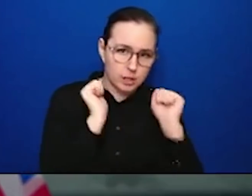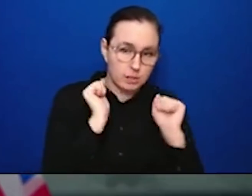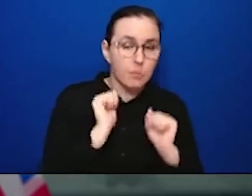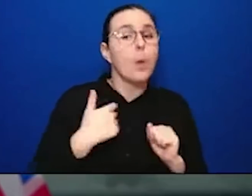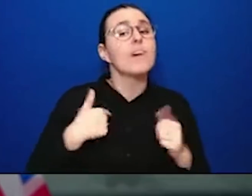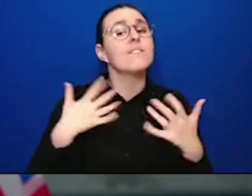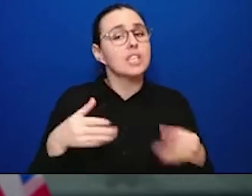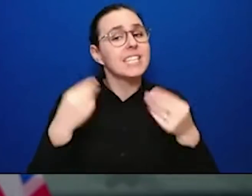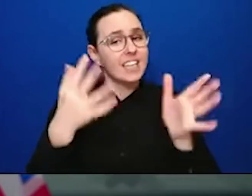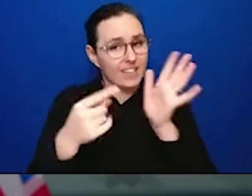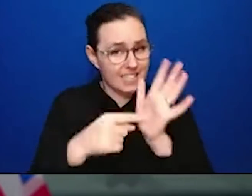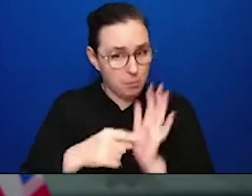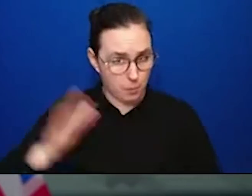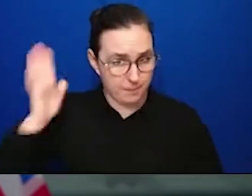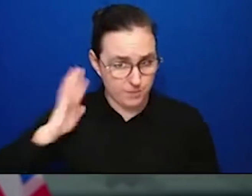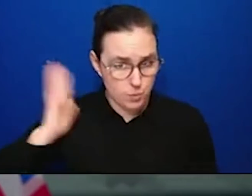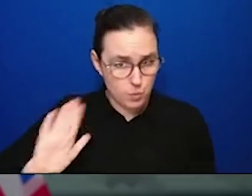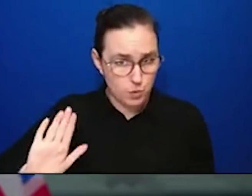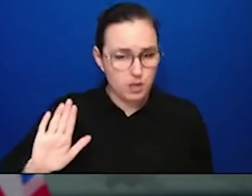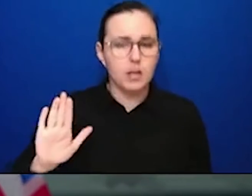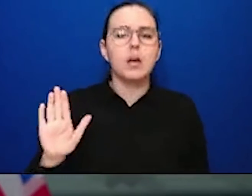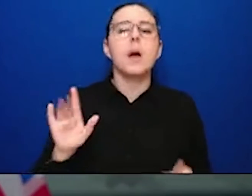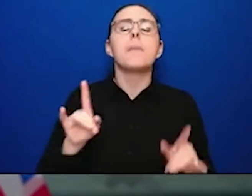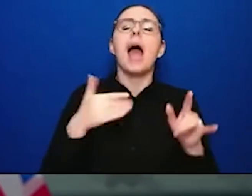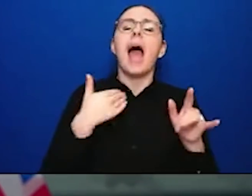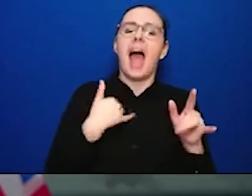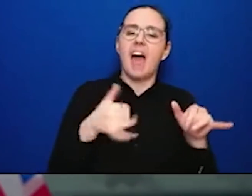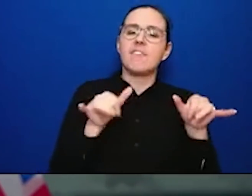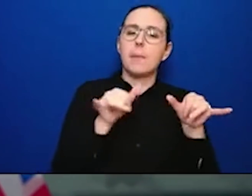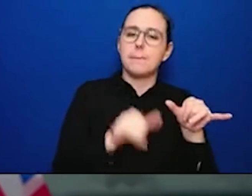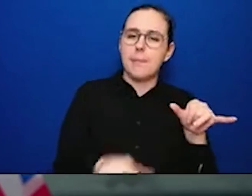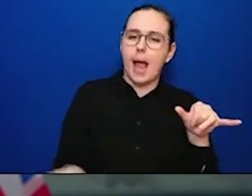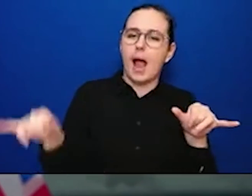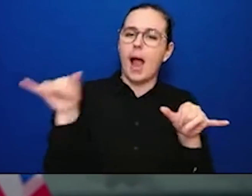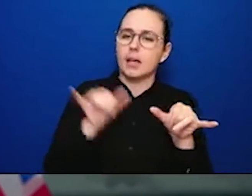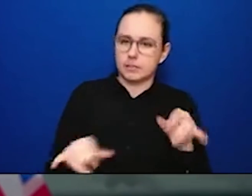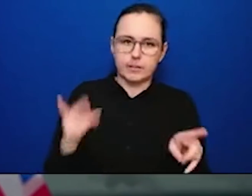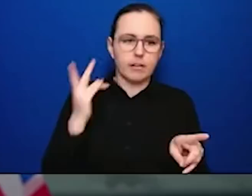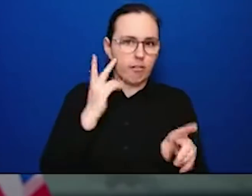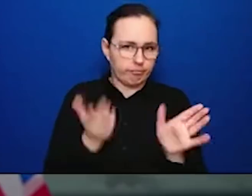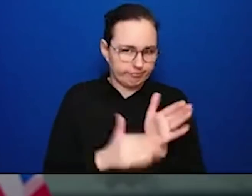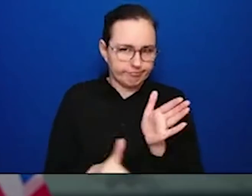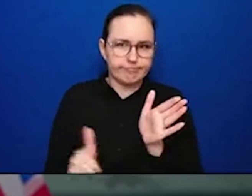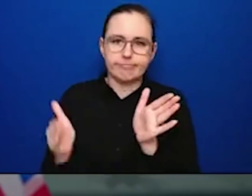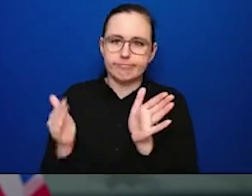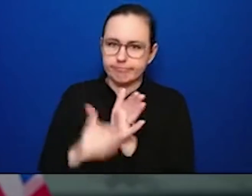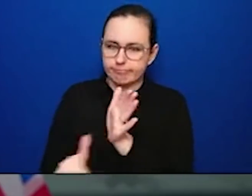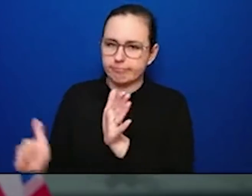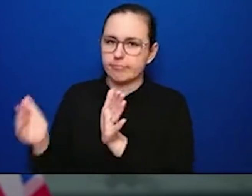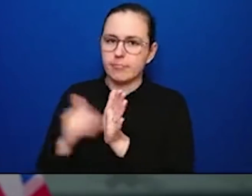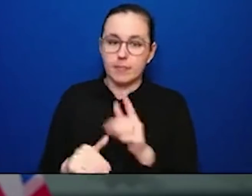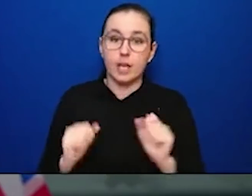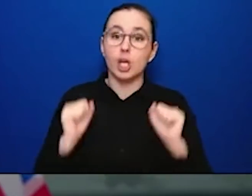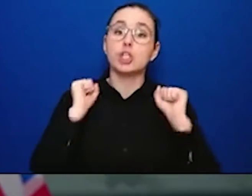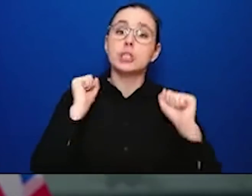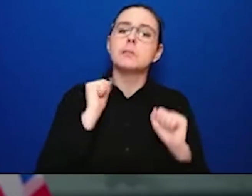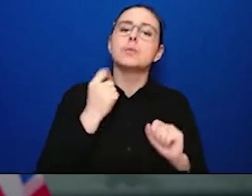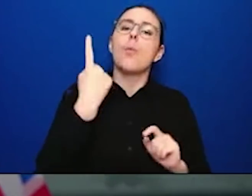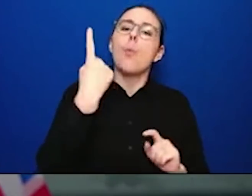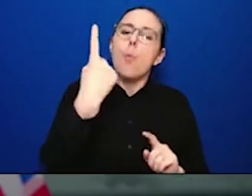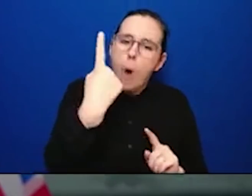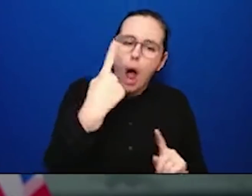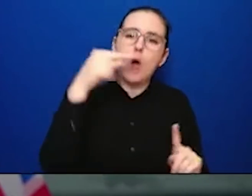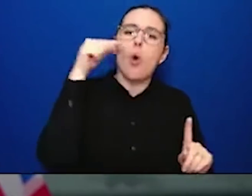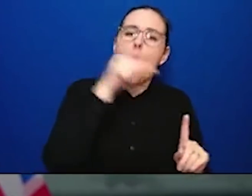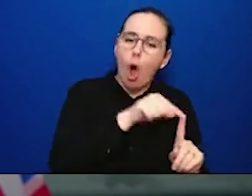as a pattern, that these are environments that are higher risk, and when there's a lot of transmission in the community, particularly in